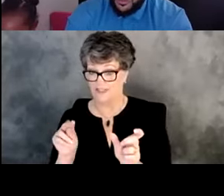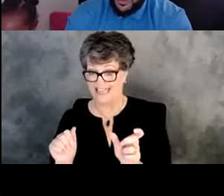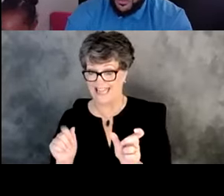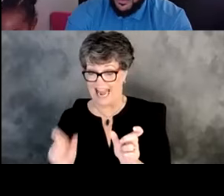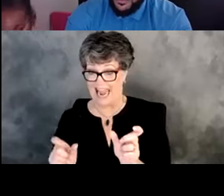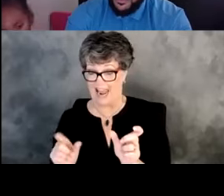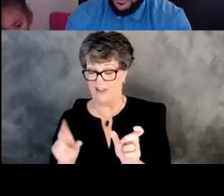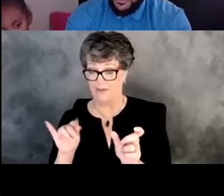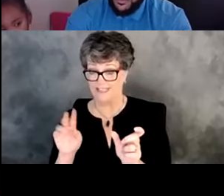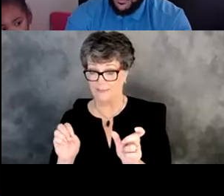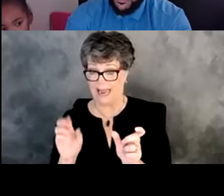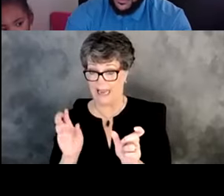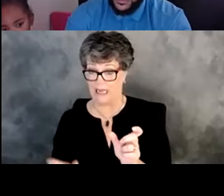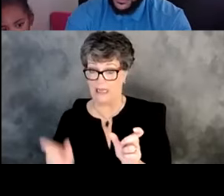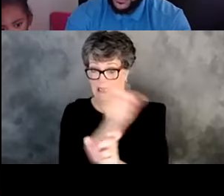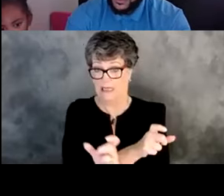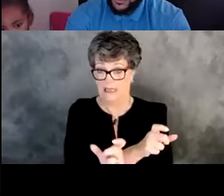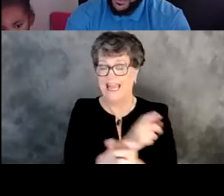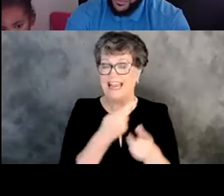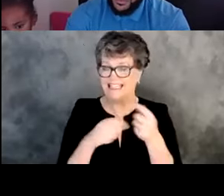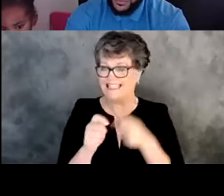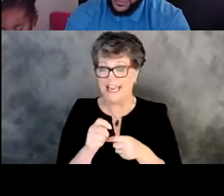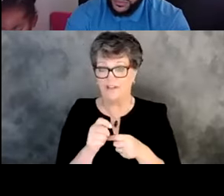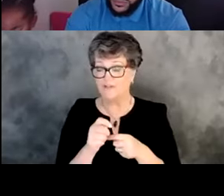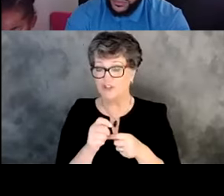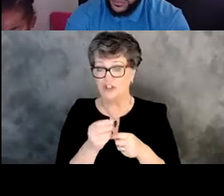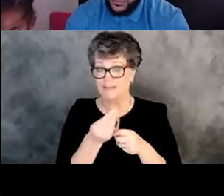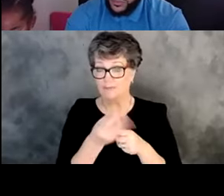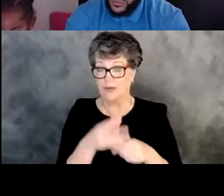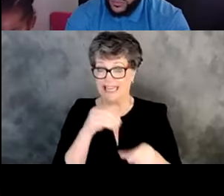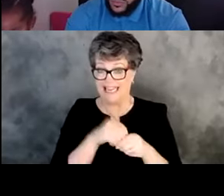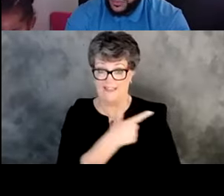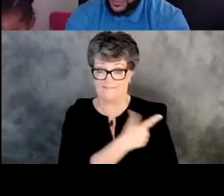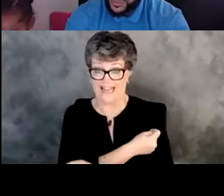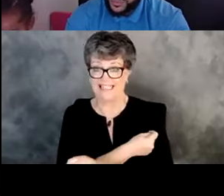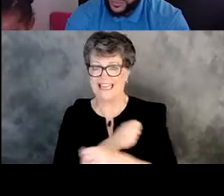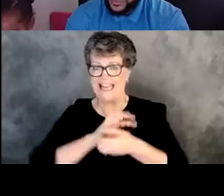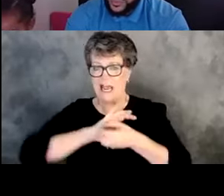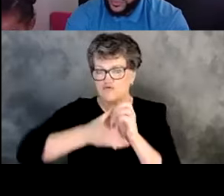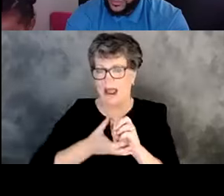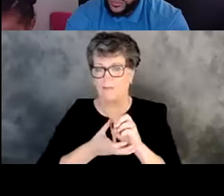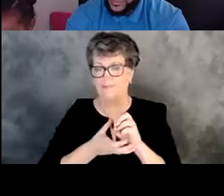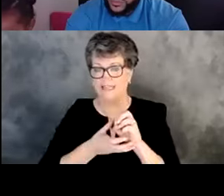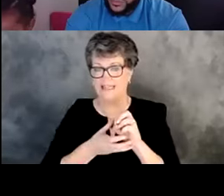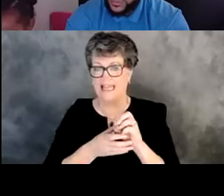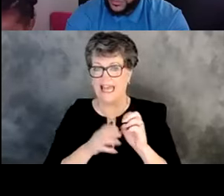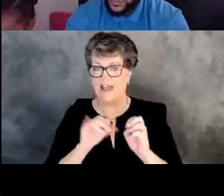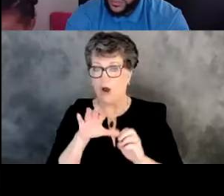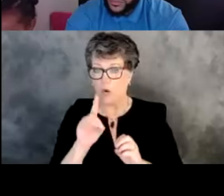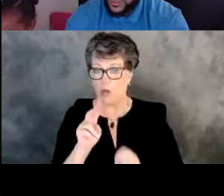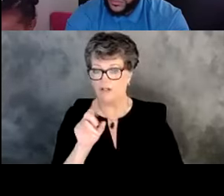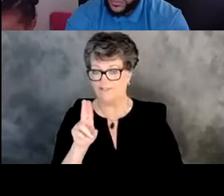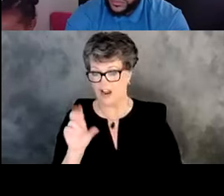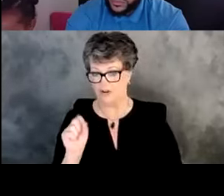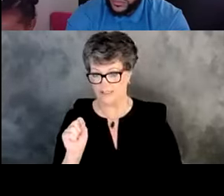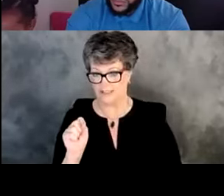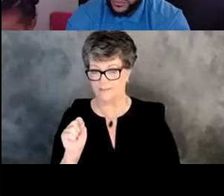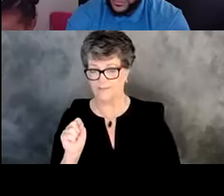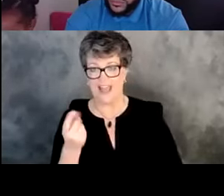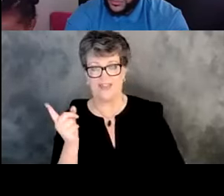spike protein. And instead of just giving it in the vaccine, it wrapped it in a cold virus that